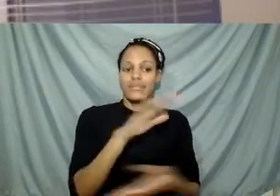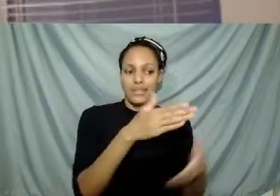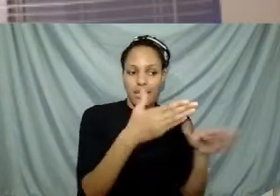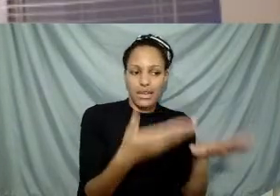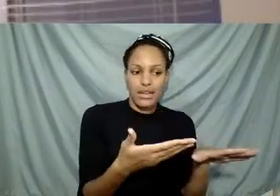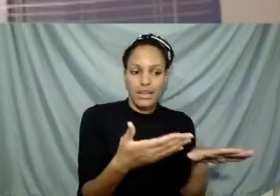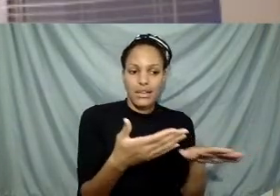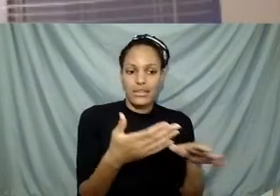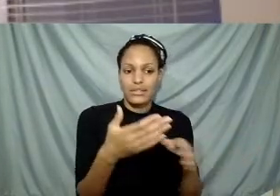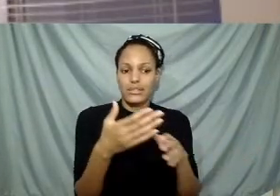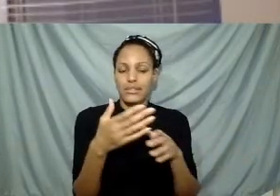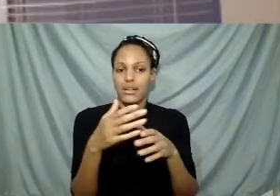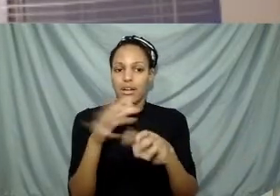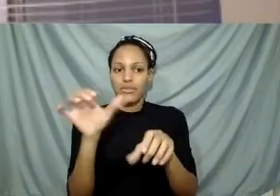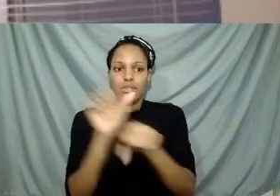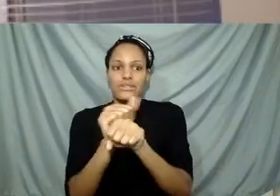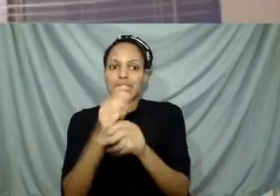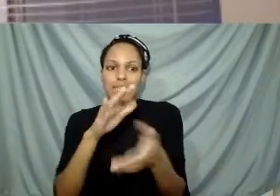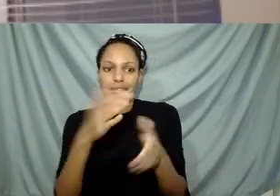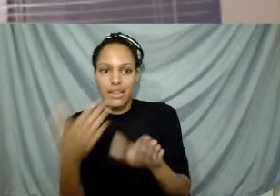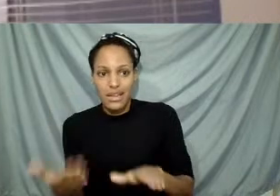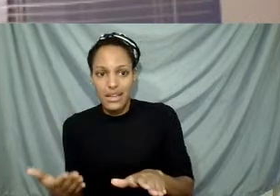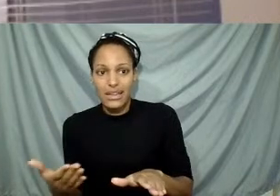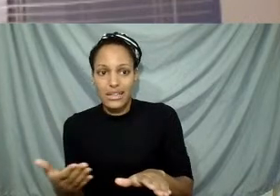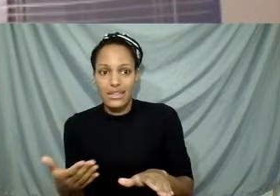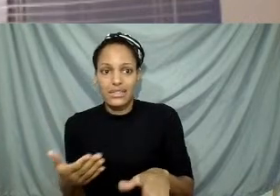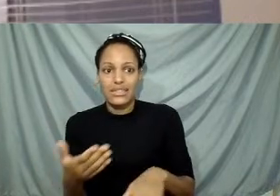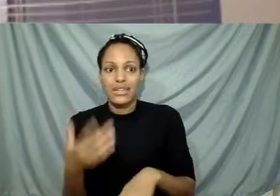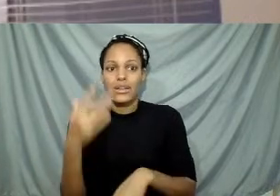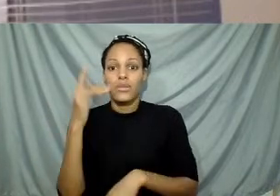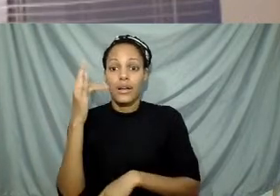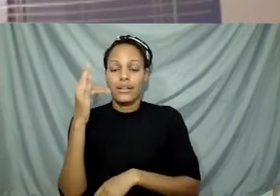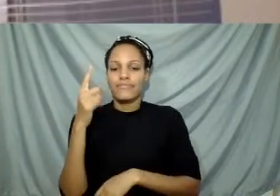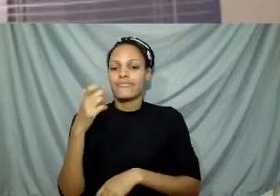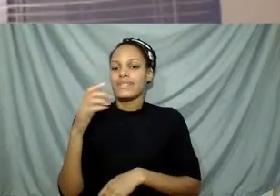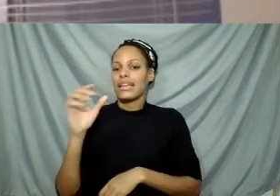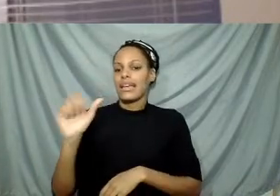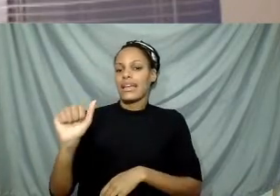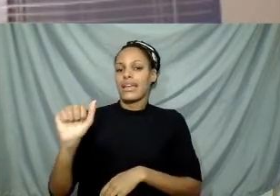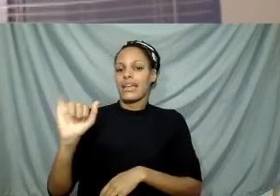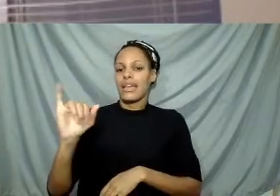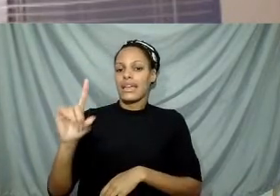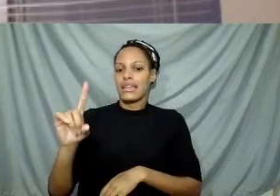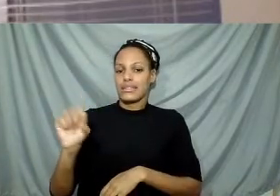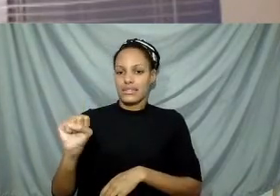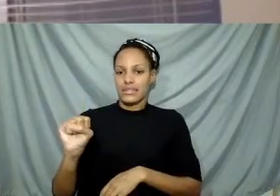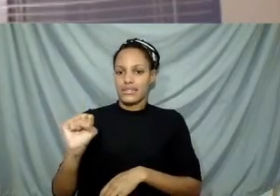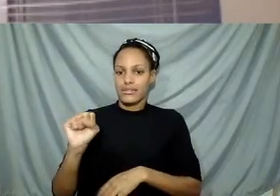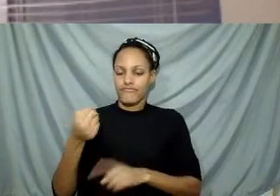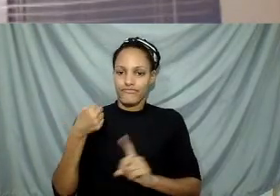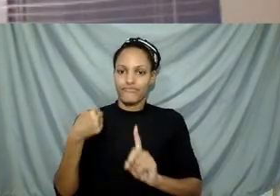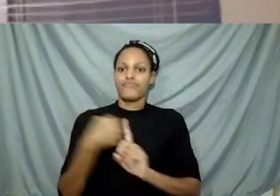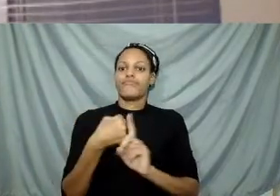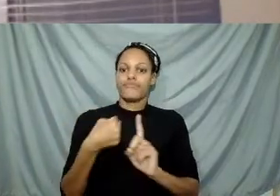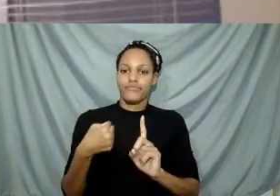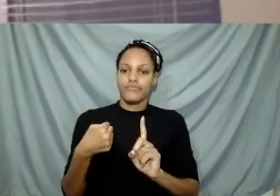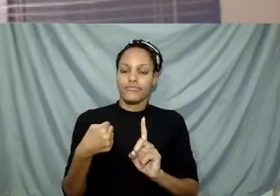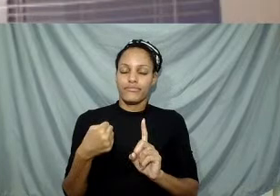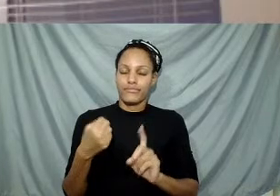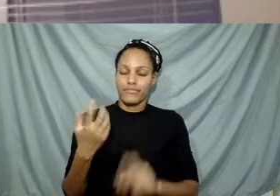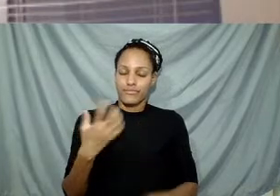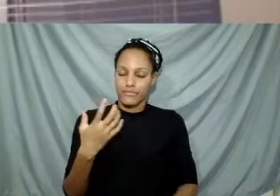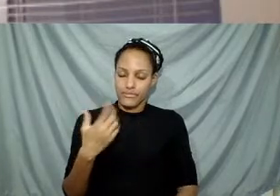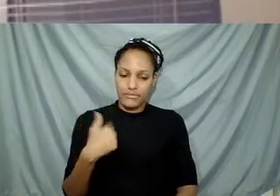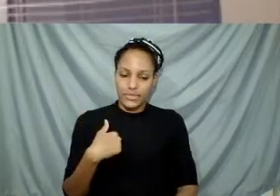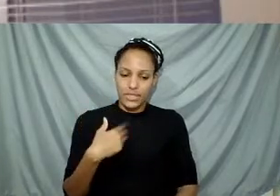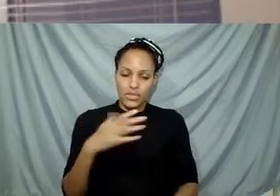We had ran into the AIDS epidemic. And so all of the work that occurred with